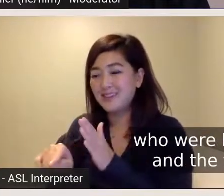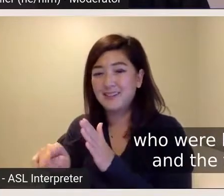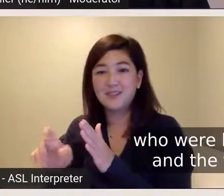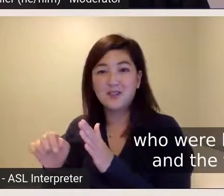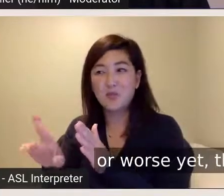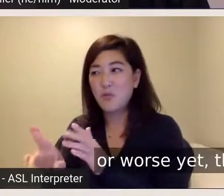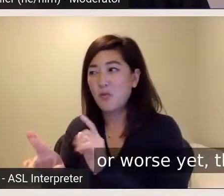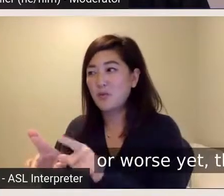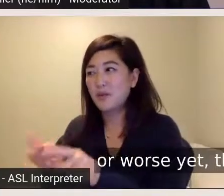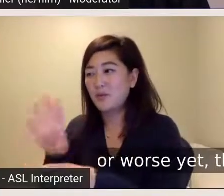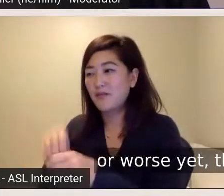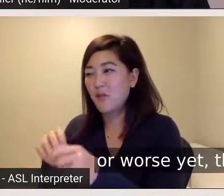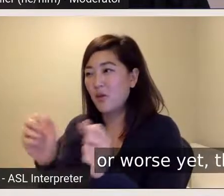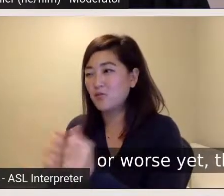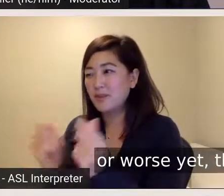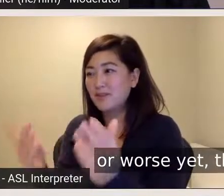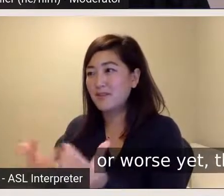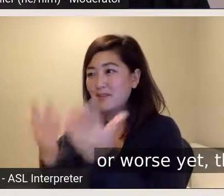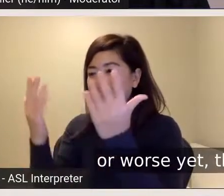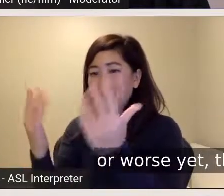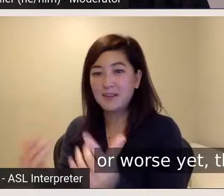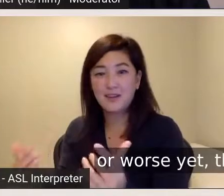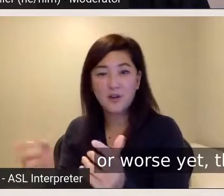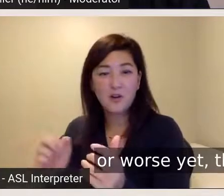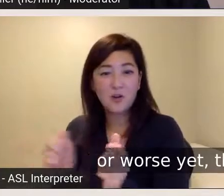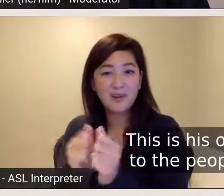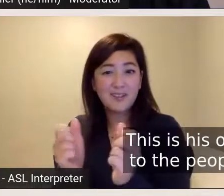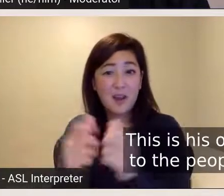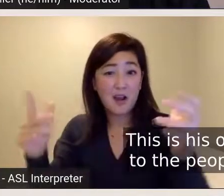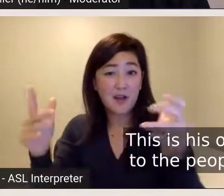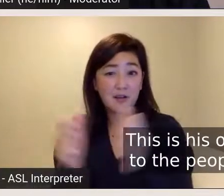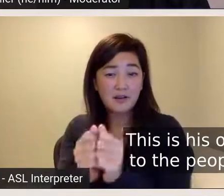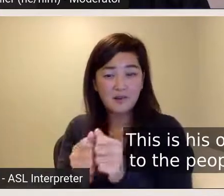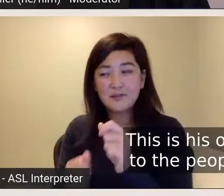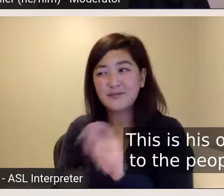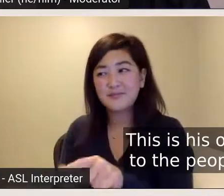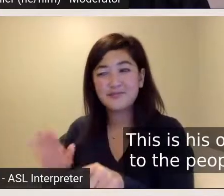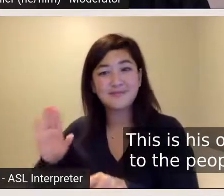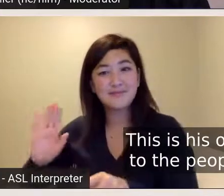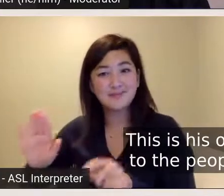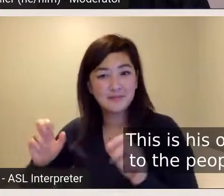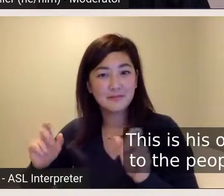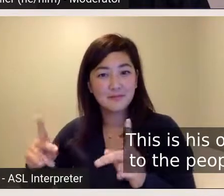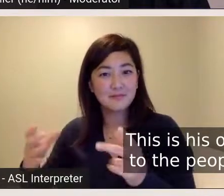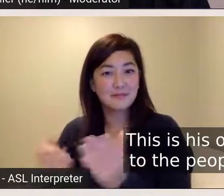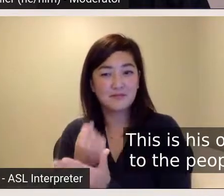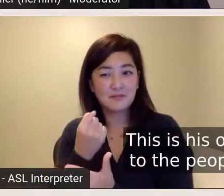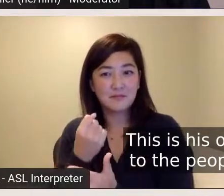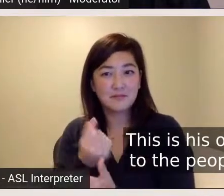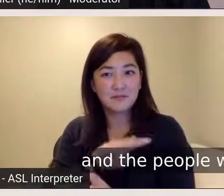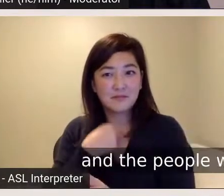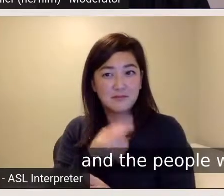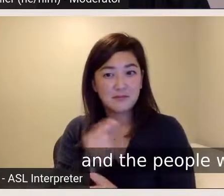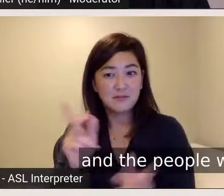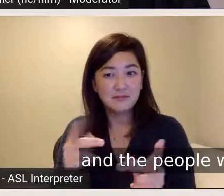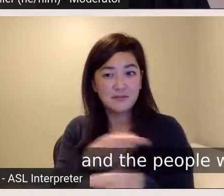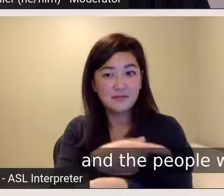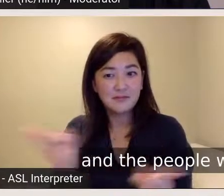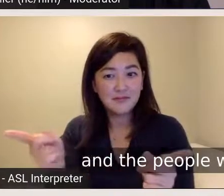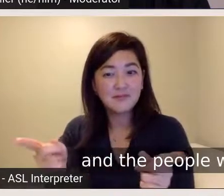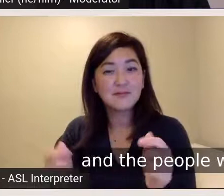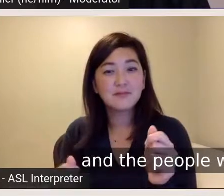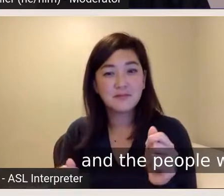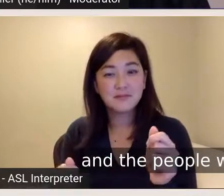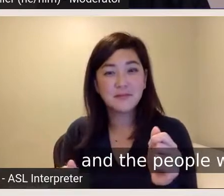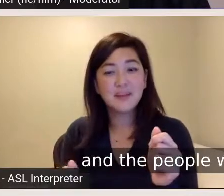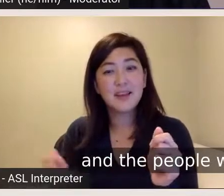fire bombings, or worse yet, the atomic bombings. This is his opportunity to say to the people who are living and the people who are